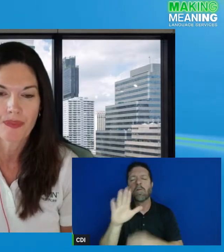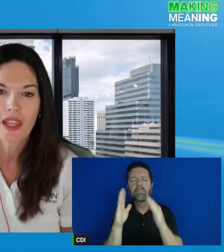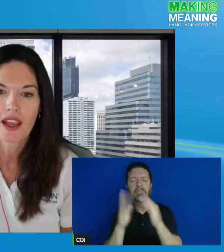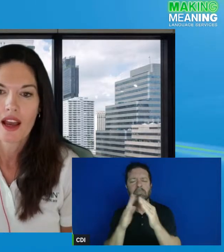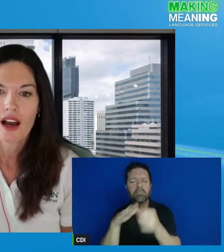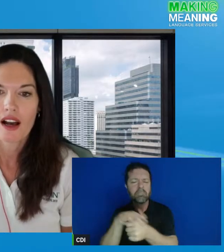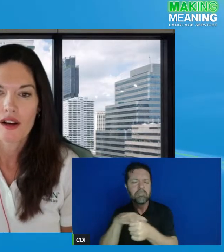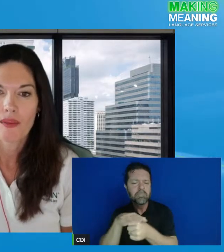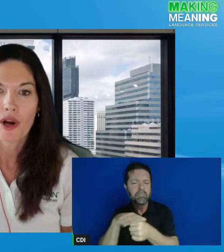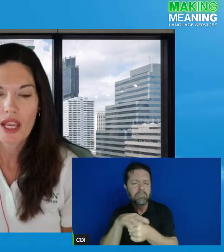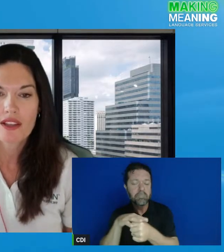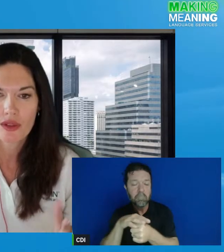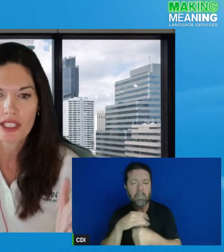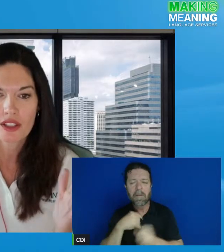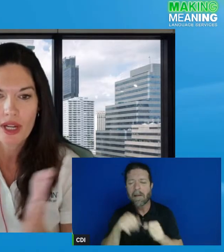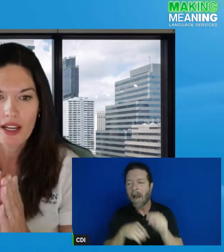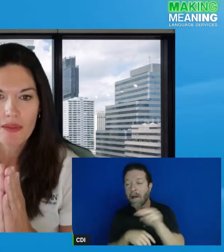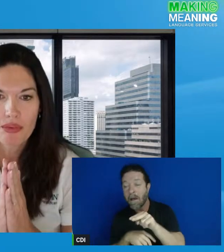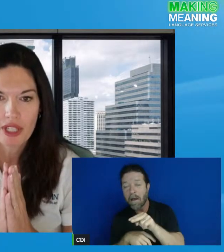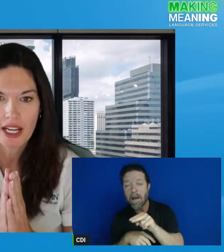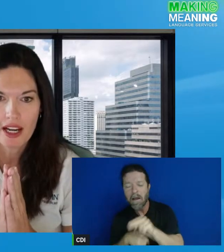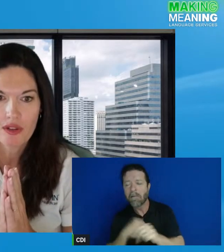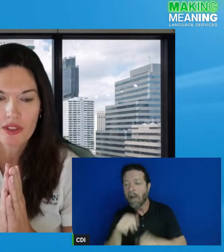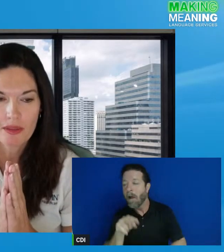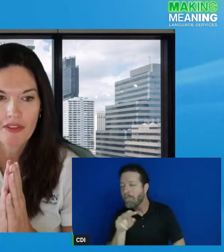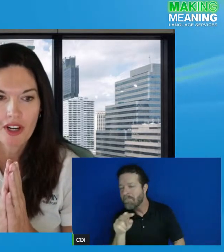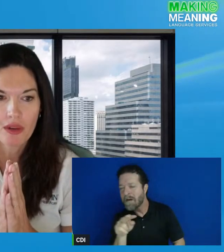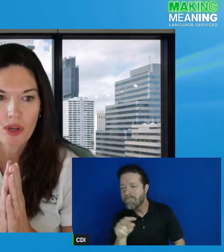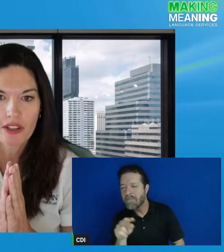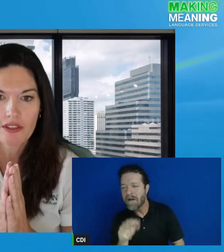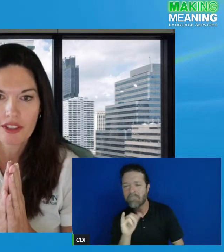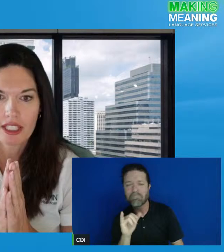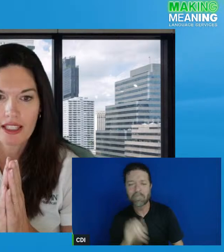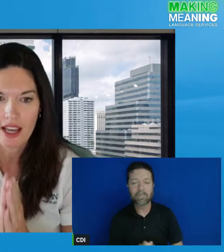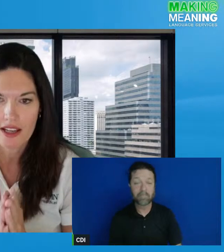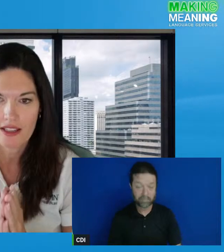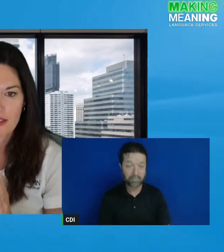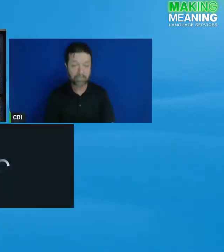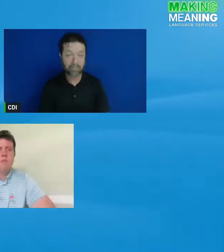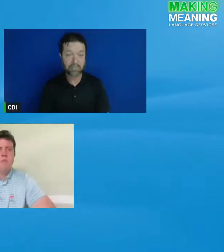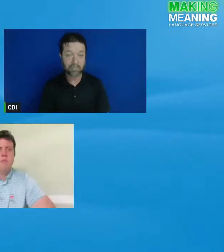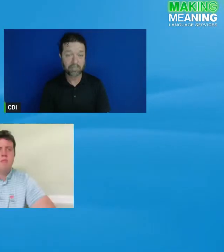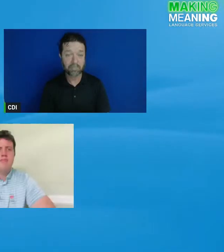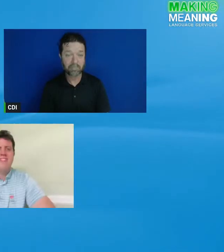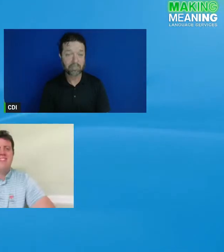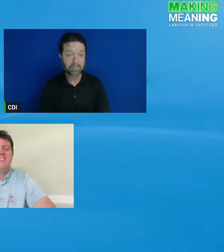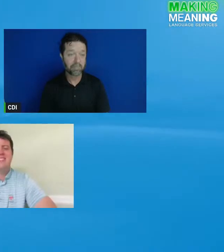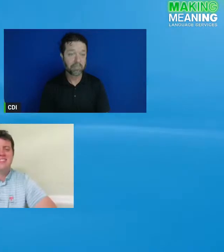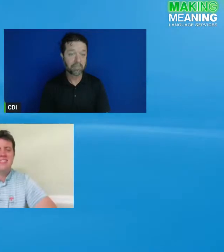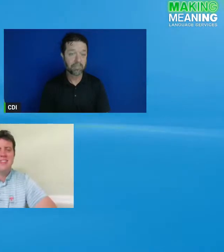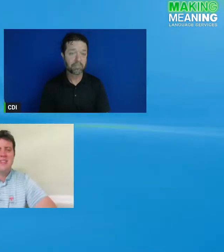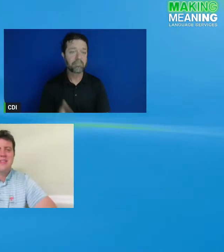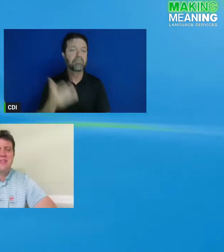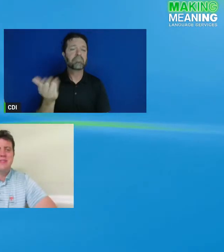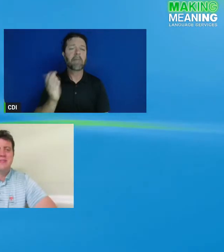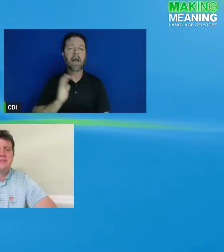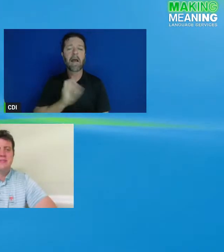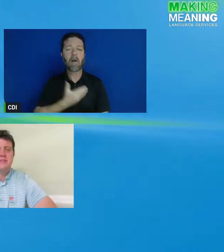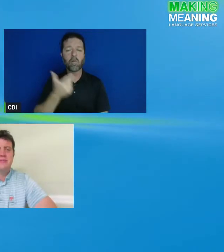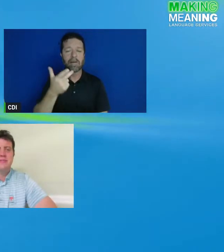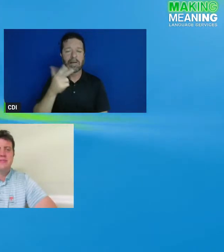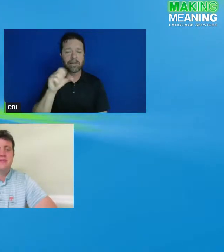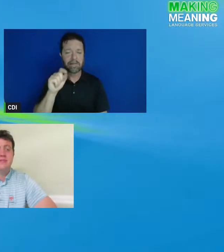hello. Okay, so let's go ahead and bring out some of our wonderful guests. Let's start with Carla